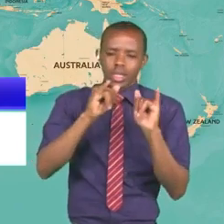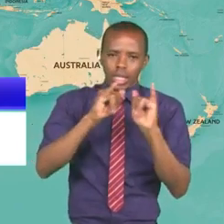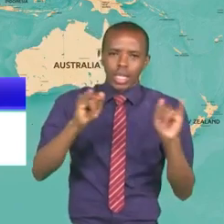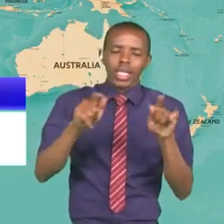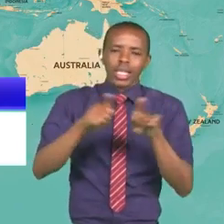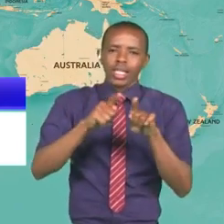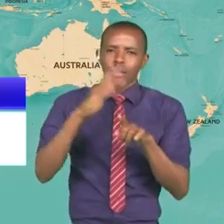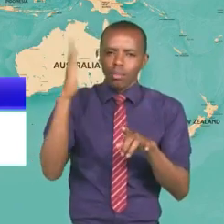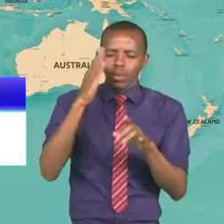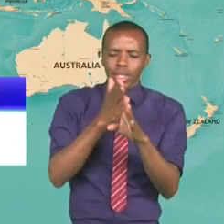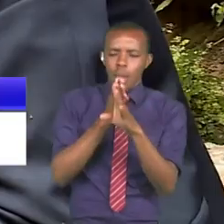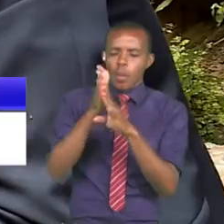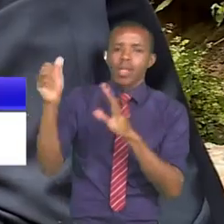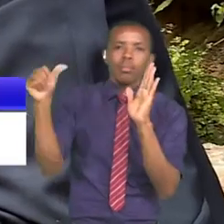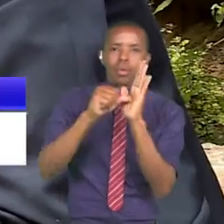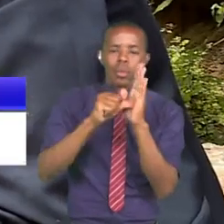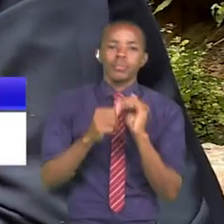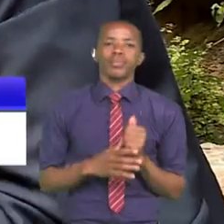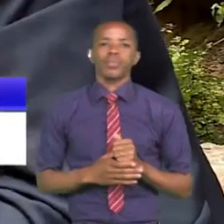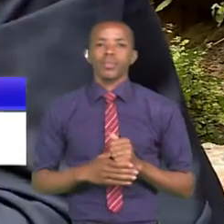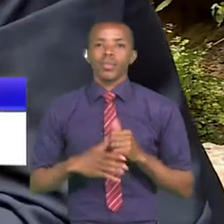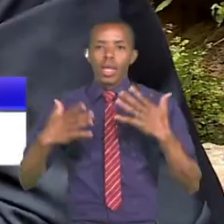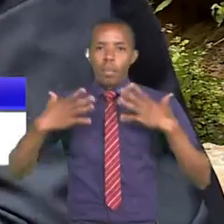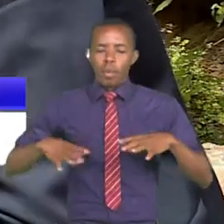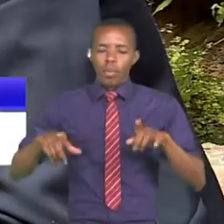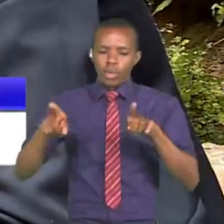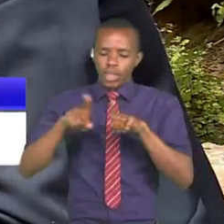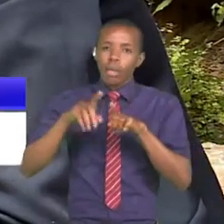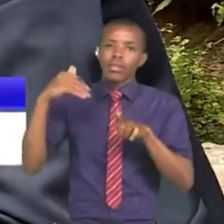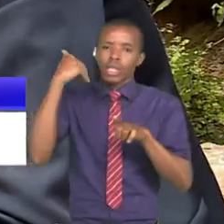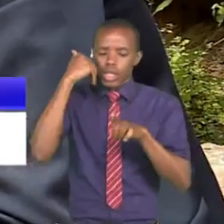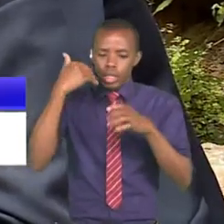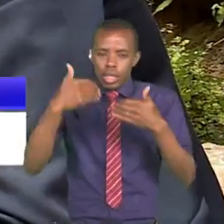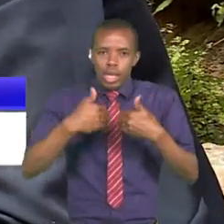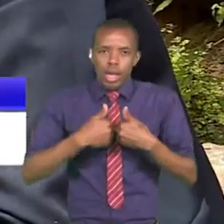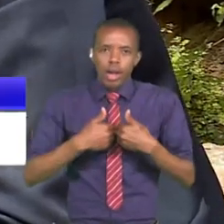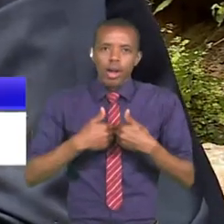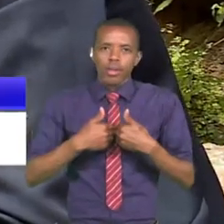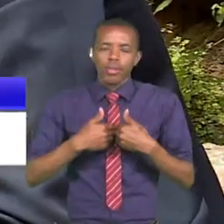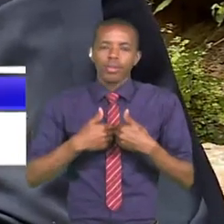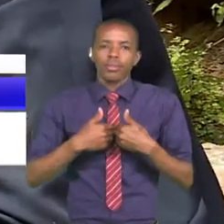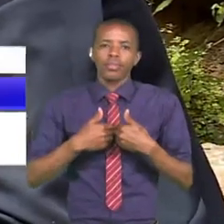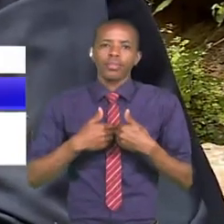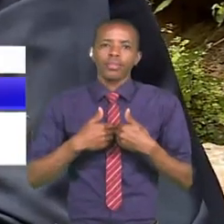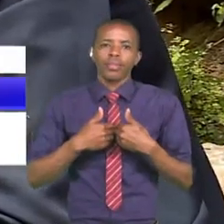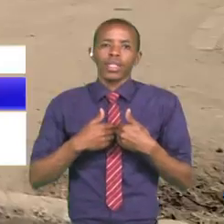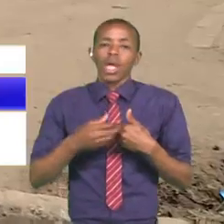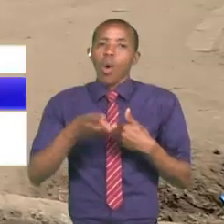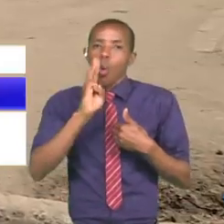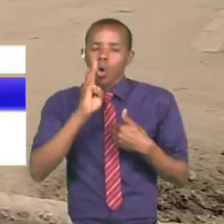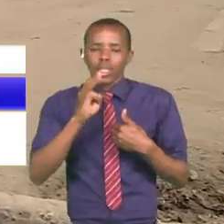pollution is the major cause. People and the diseases these people have, 80% is